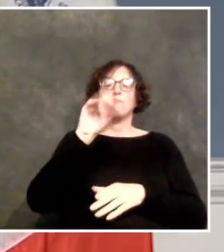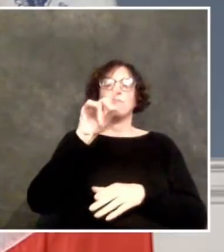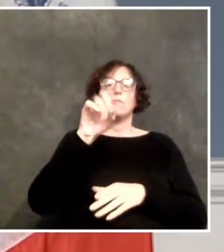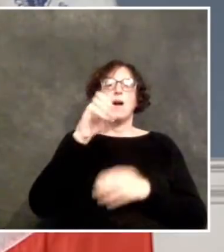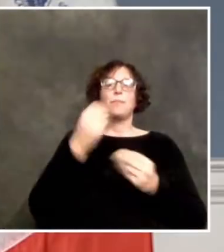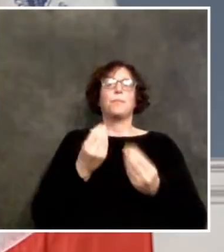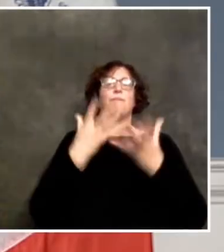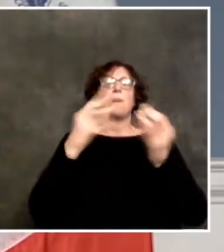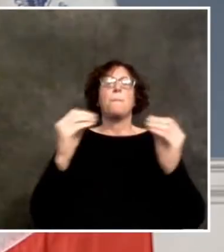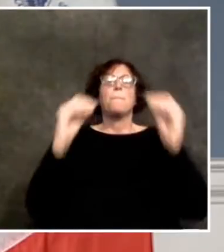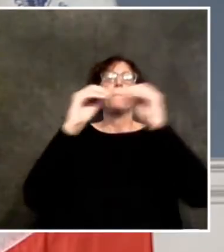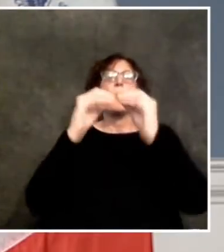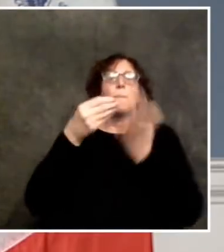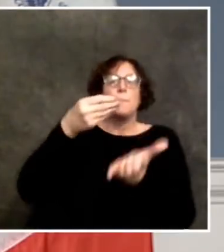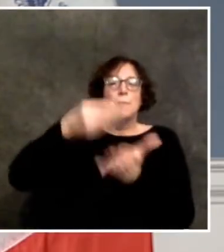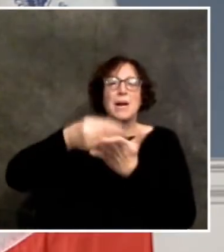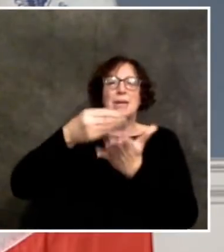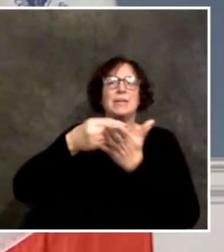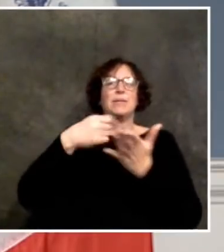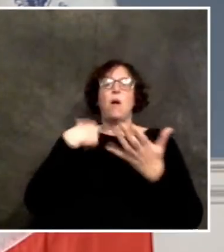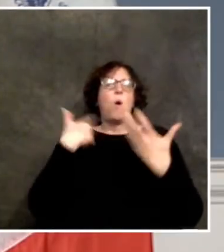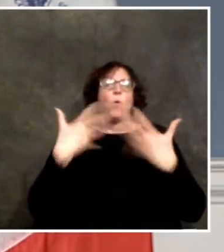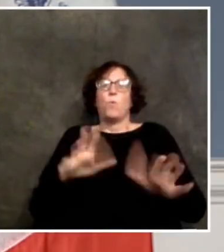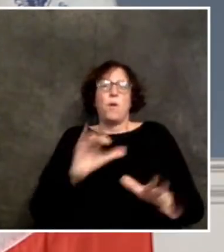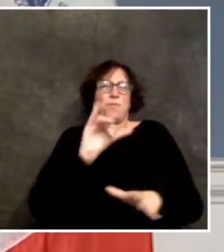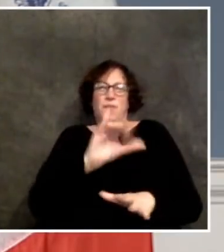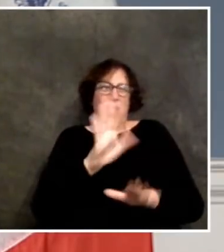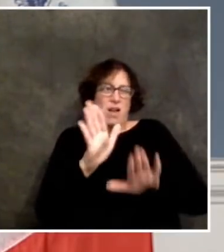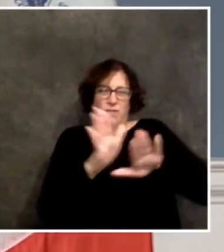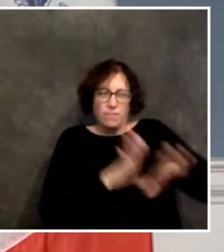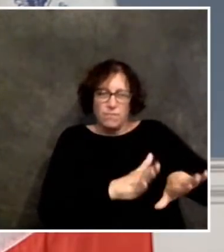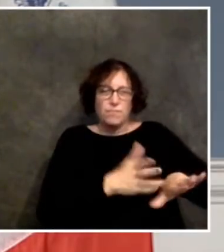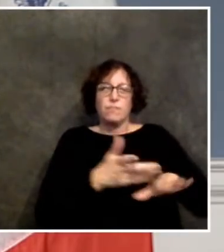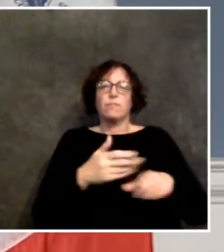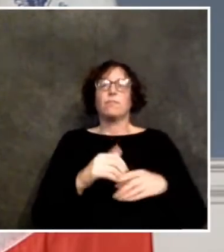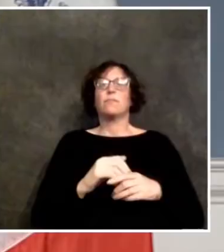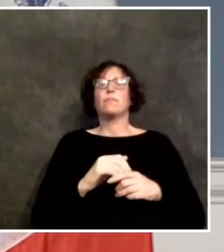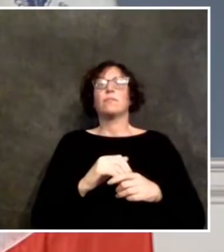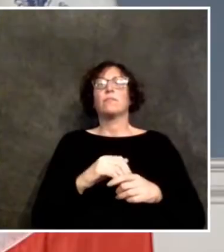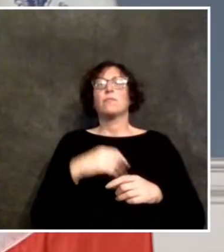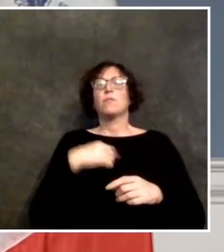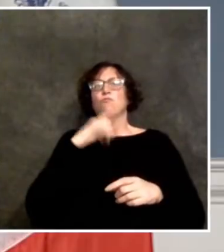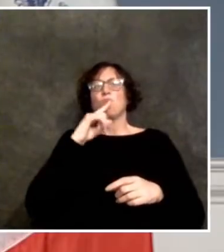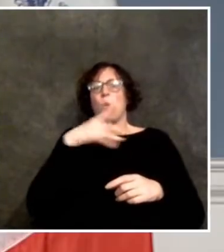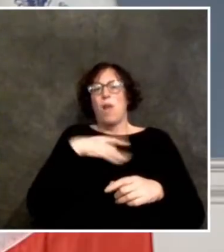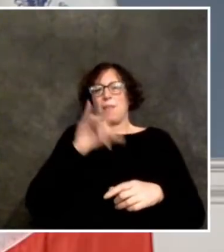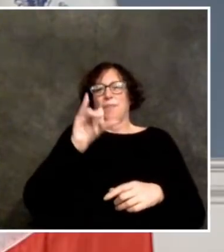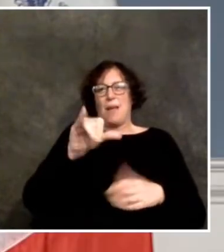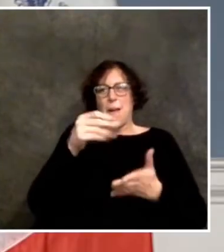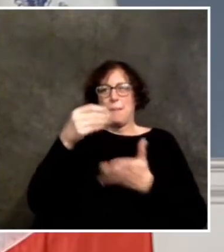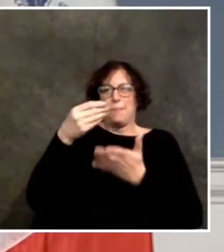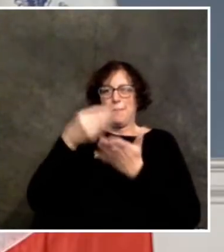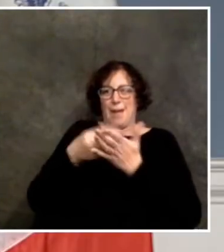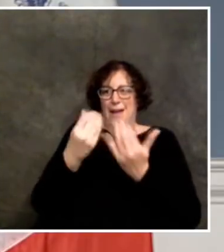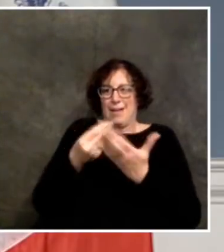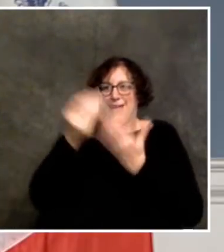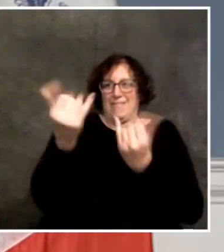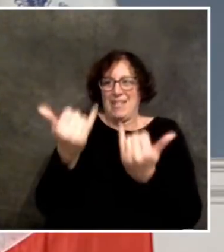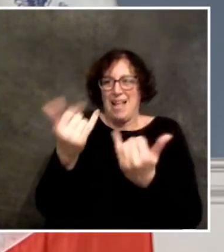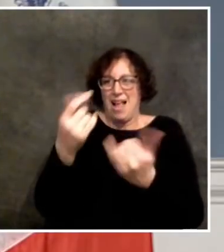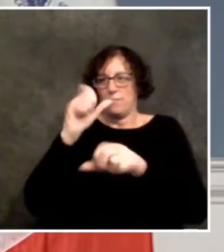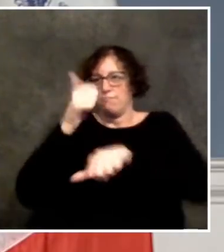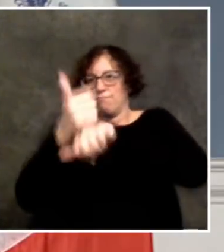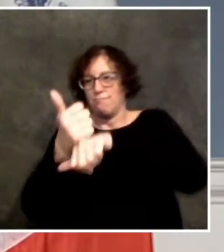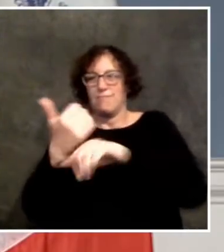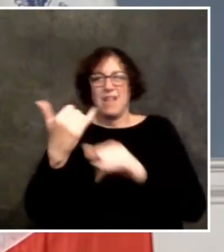clearer goals for reform of that program before we end up being put in a situation where we have to spend a lot of money. But,